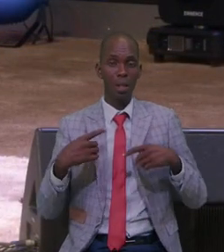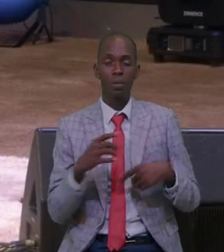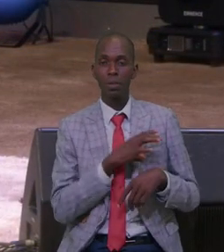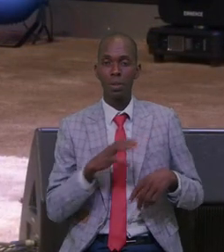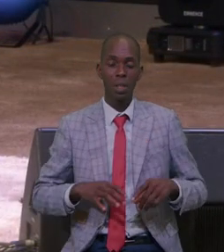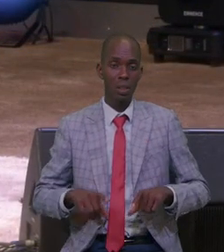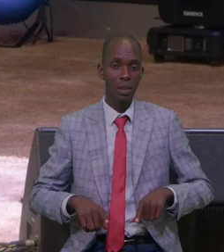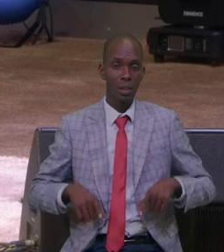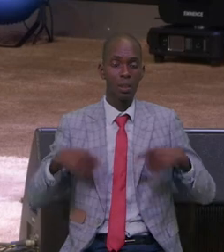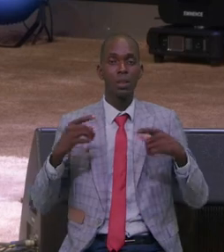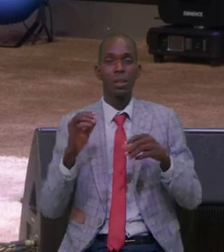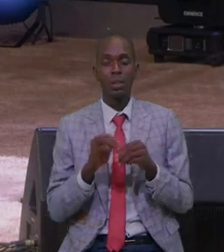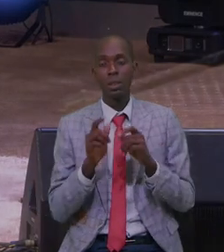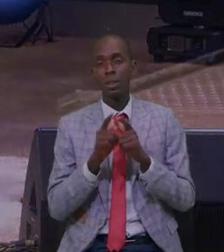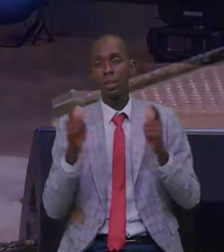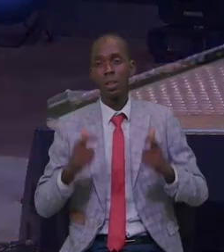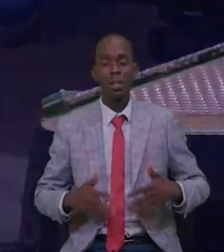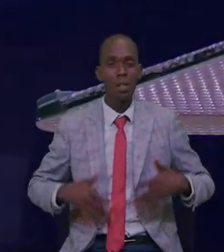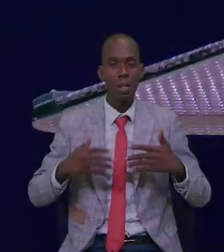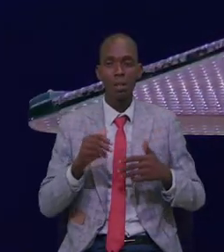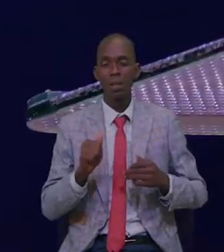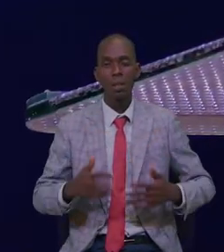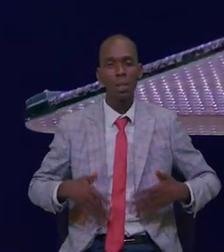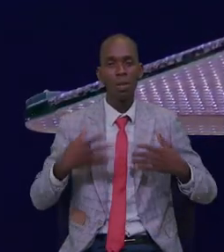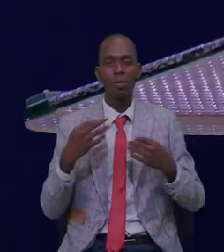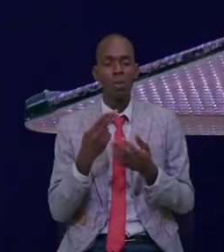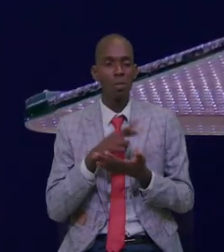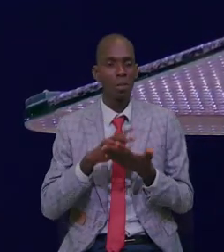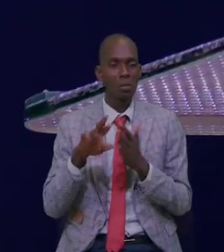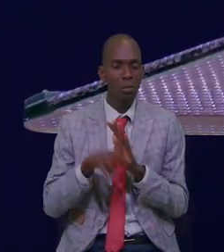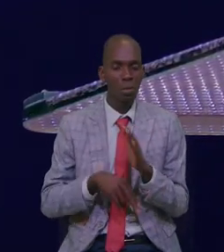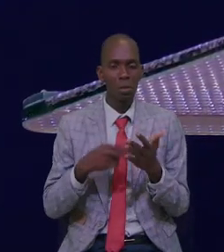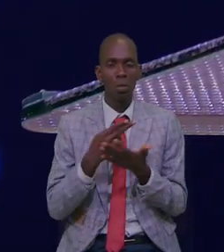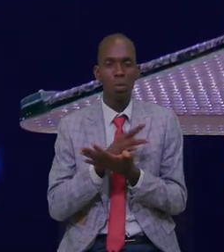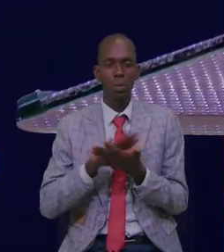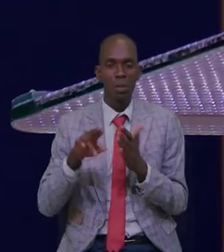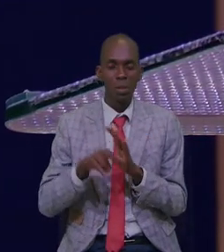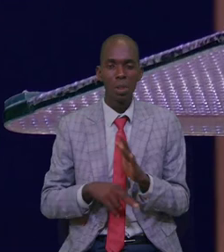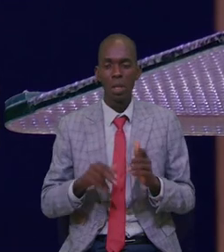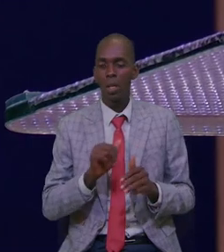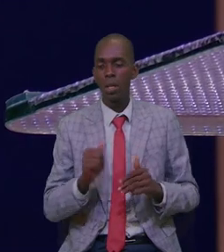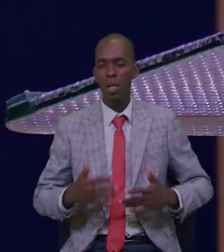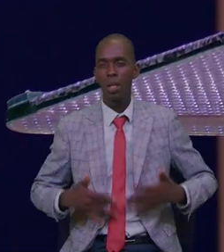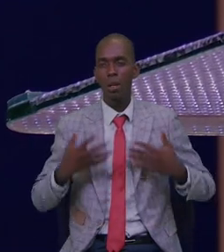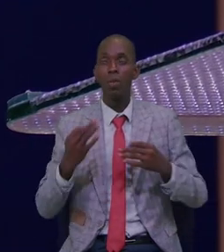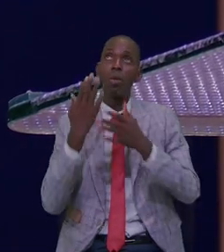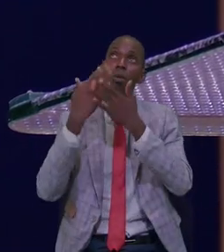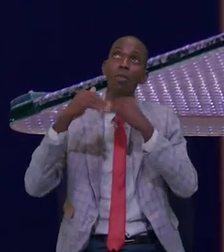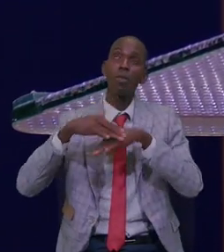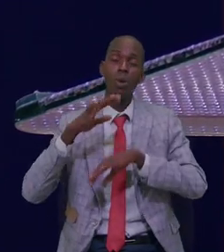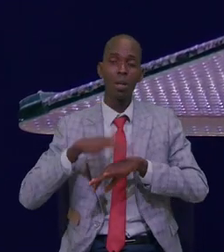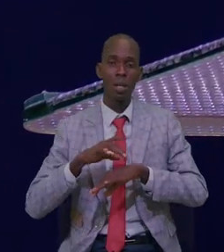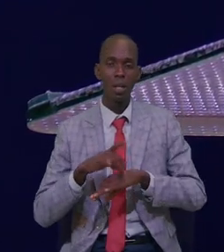a life of righteousness, a life of holiness, a life of heaven on earth, supernatural,